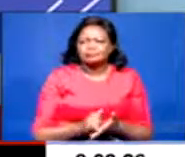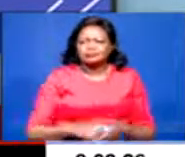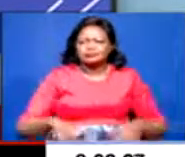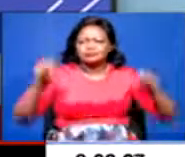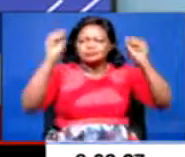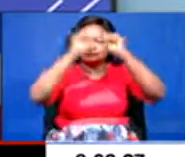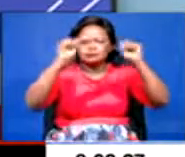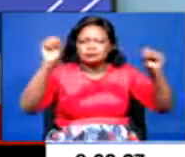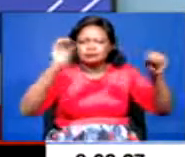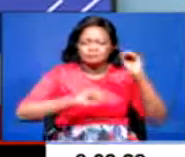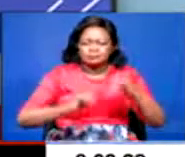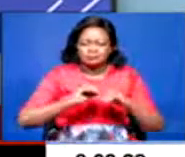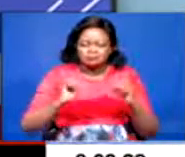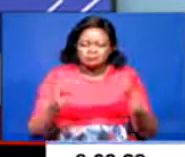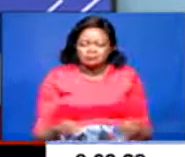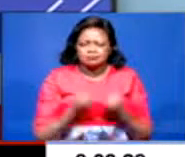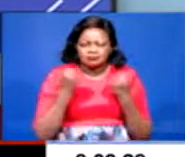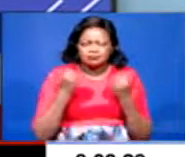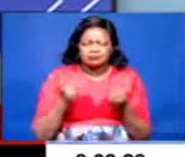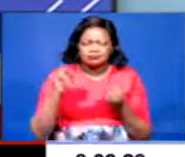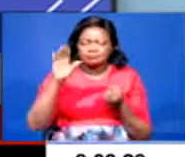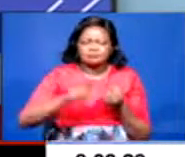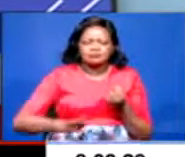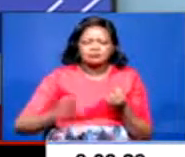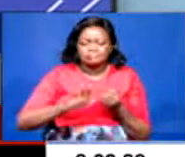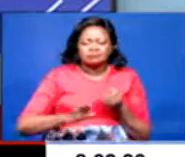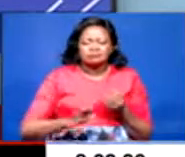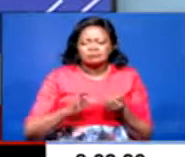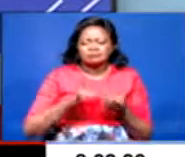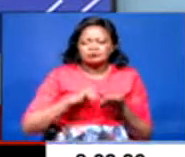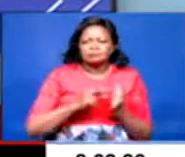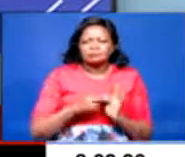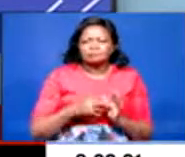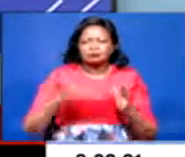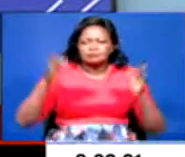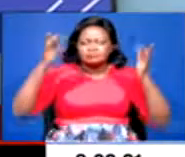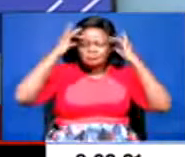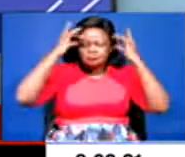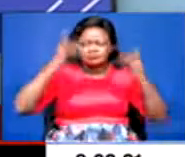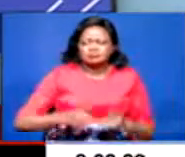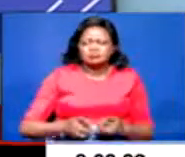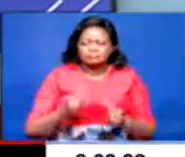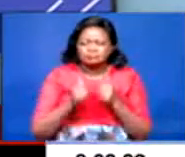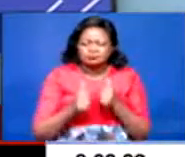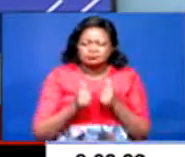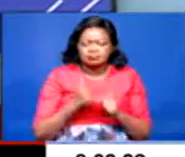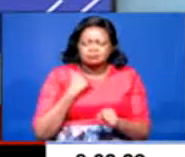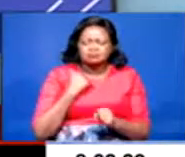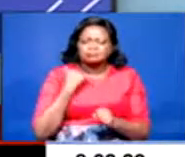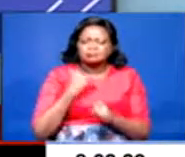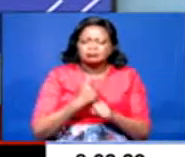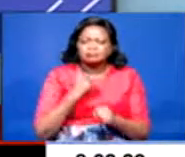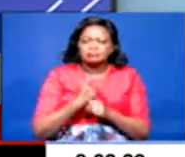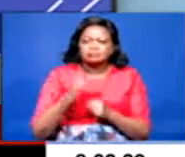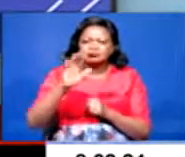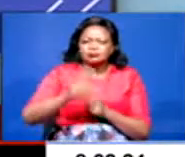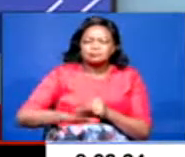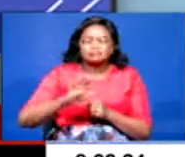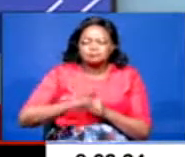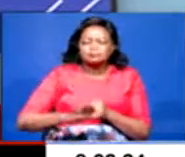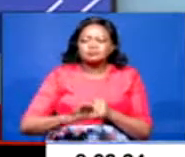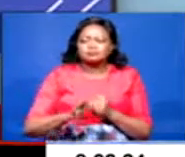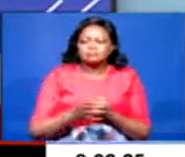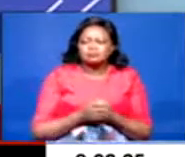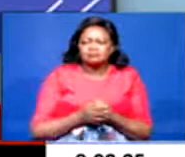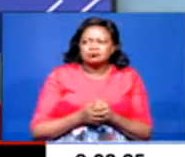will be happening in the constituencies. So the decision which is made in the constituencies, courtesy of the